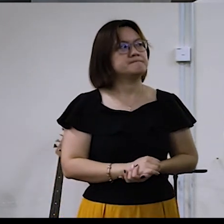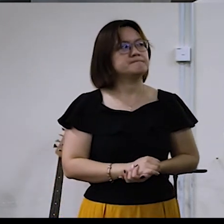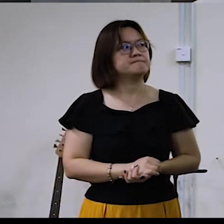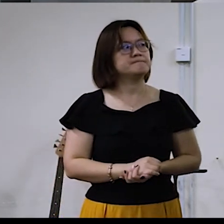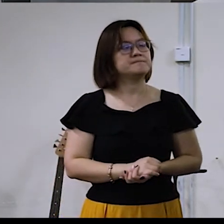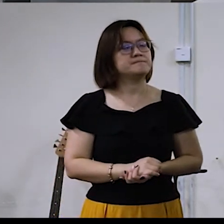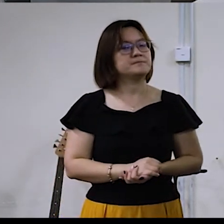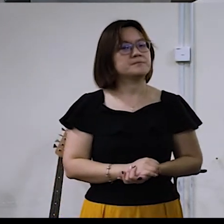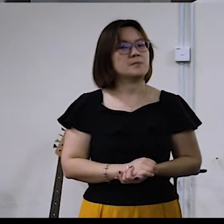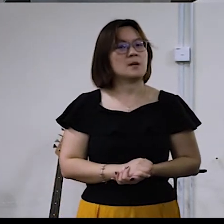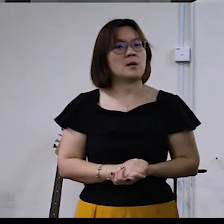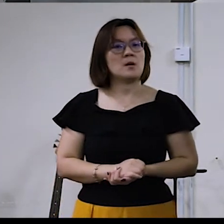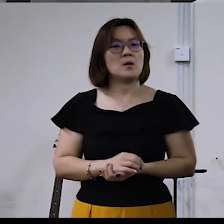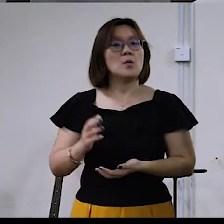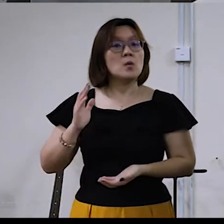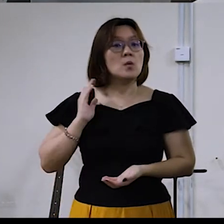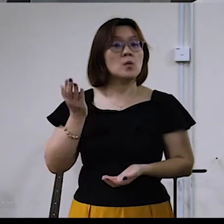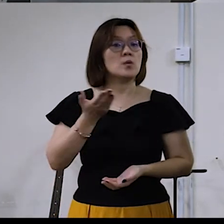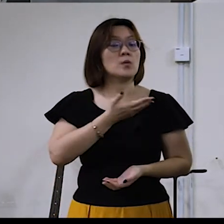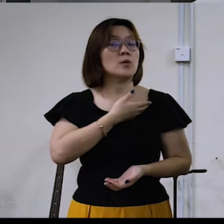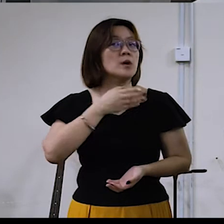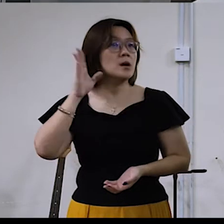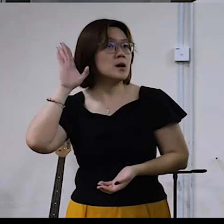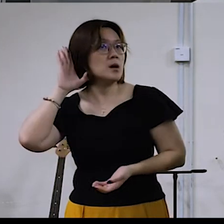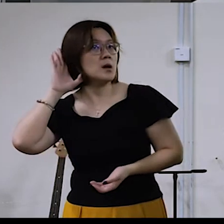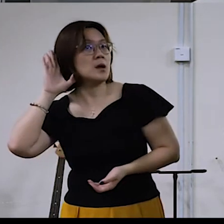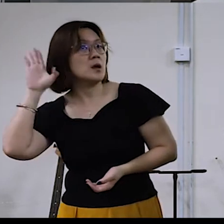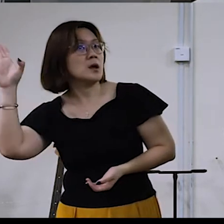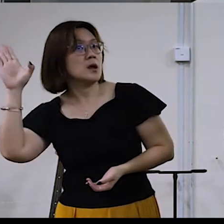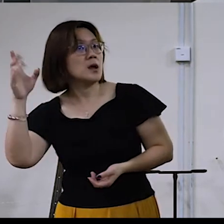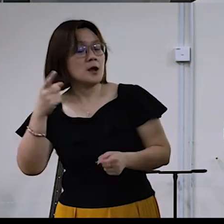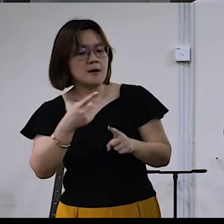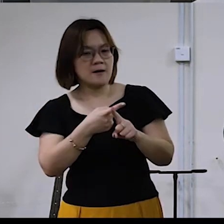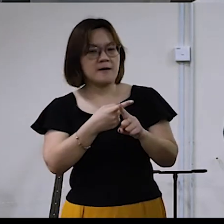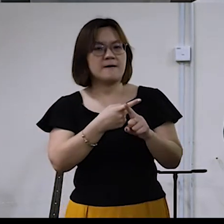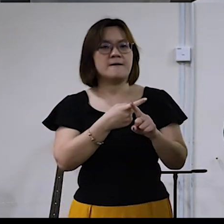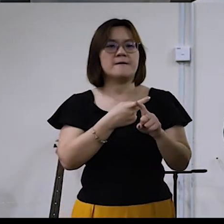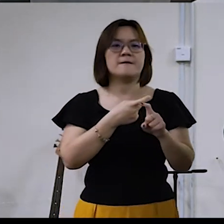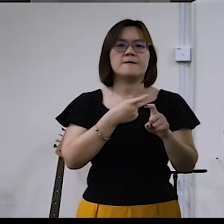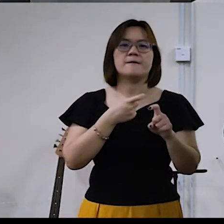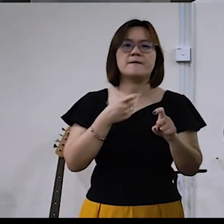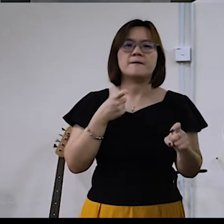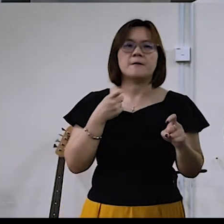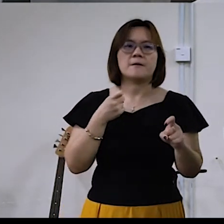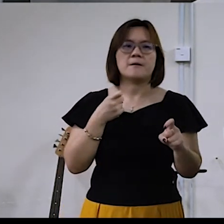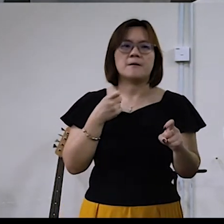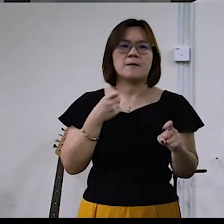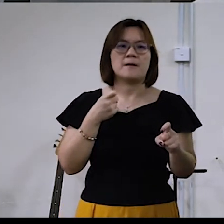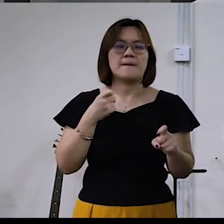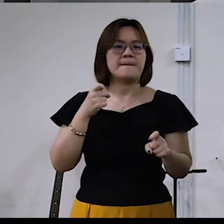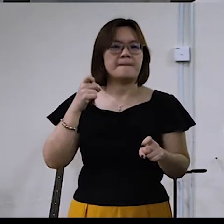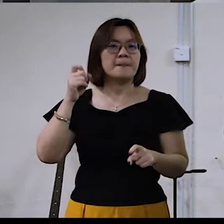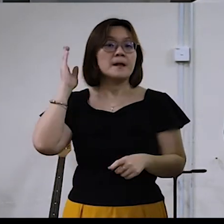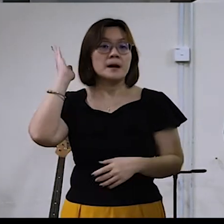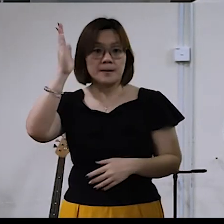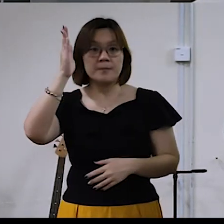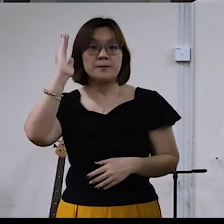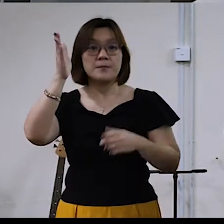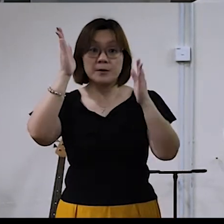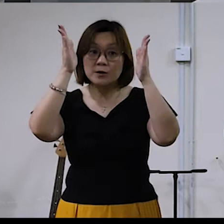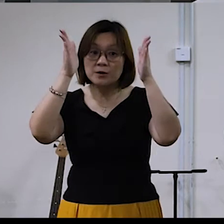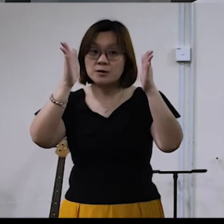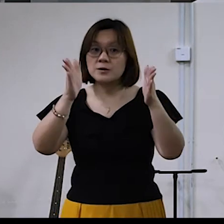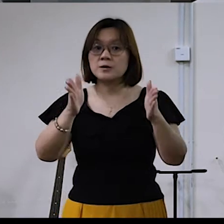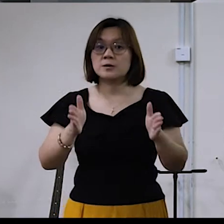them. Because the Holy Spirit will never say amen to anything that's not from the Holy Bible. We can only say amen